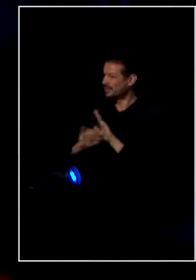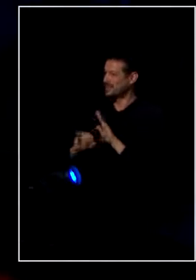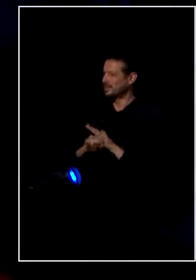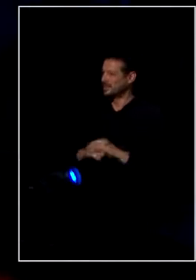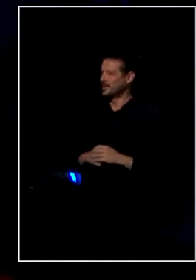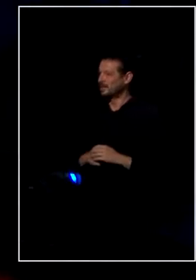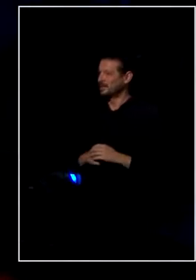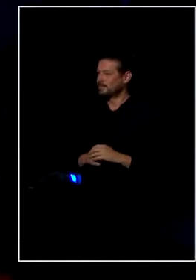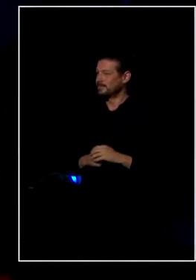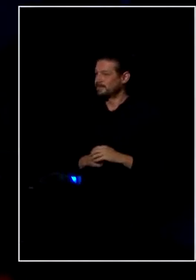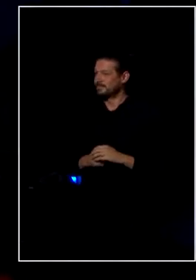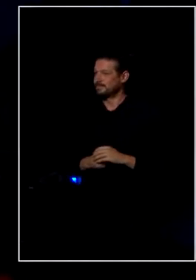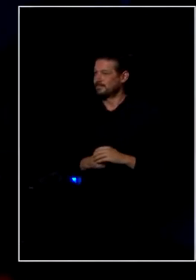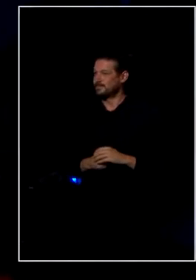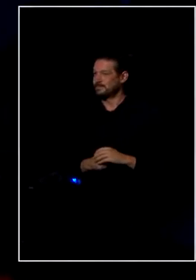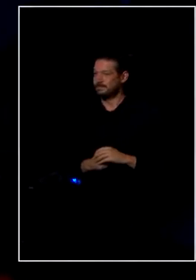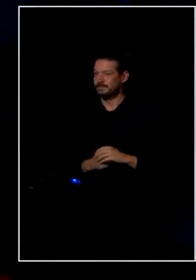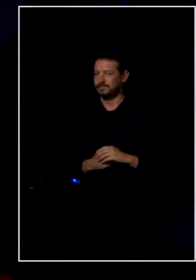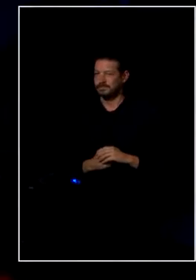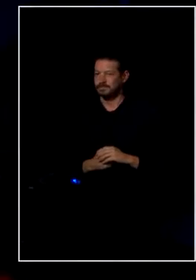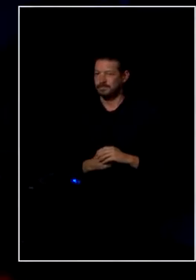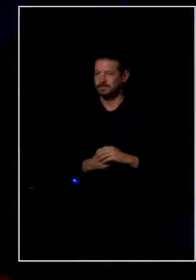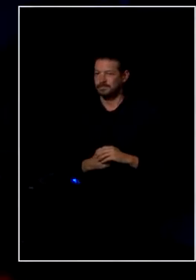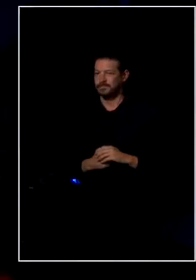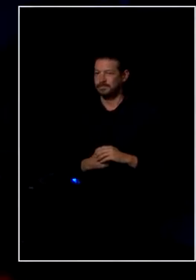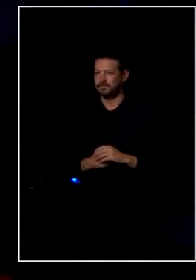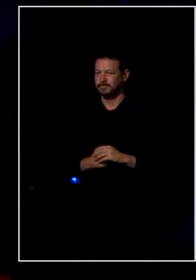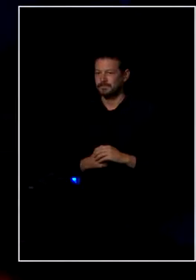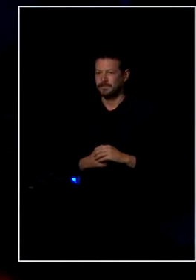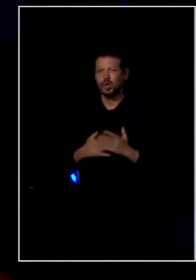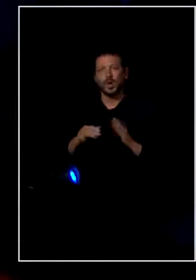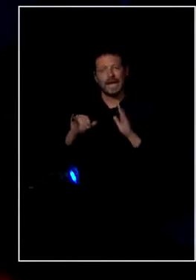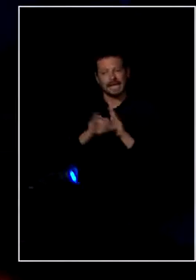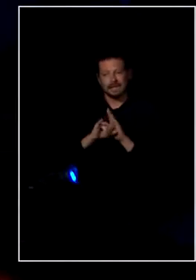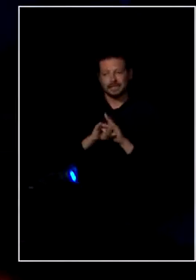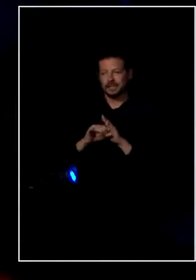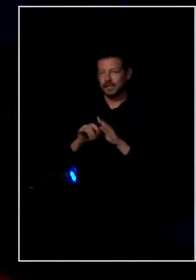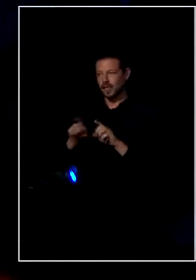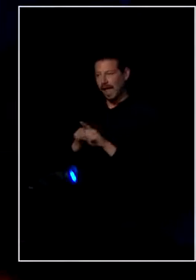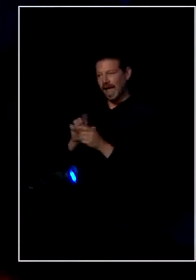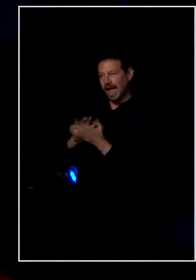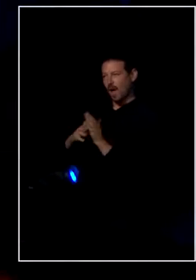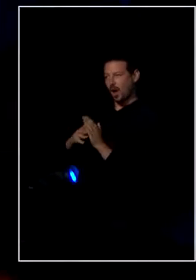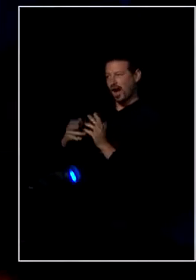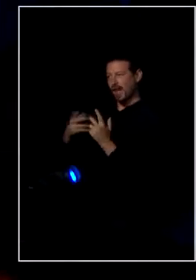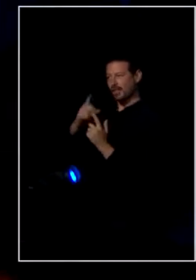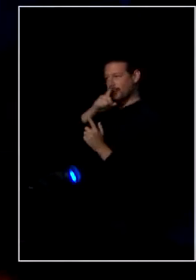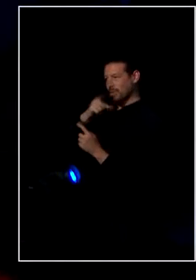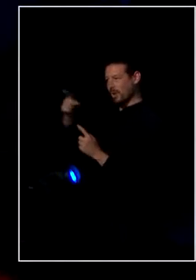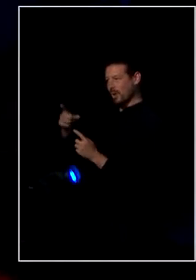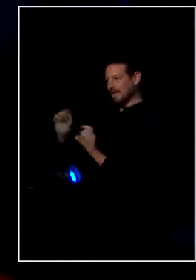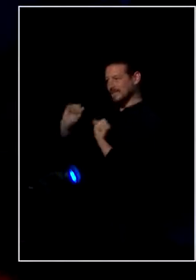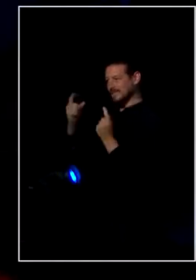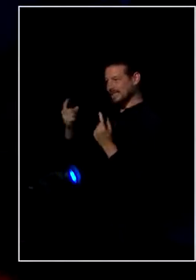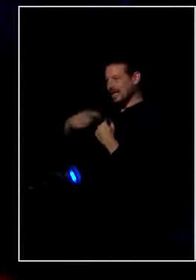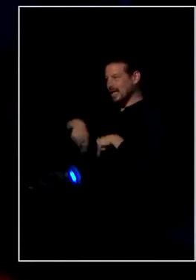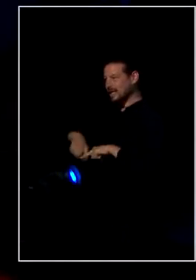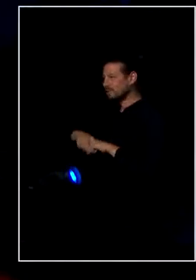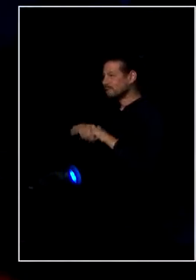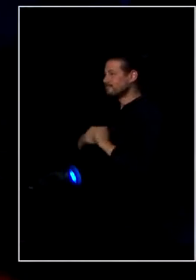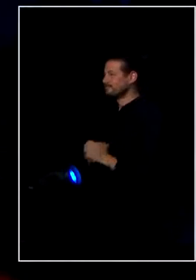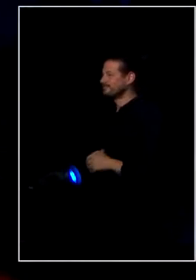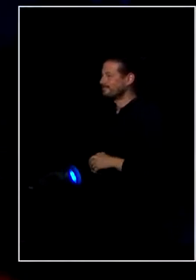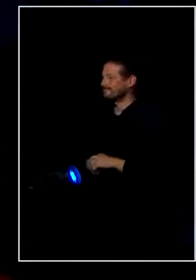also identity as understood from outside of us, how we're included or not in spaces. And it's an